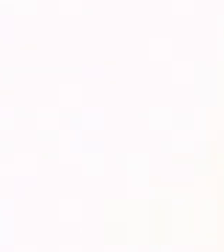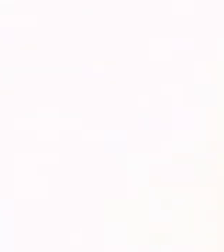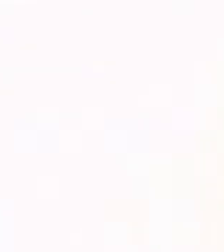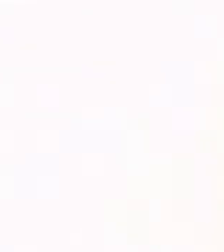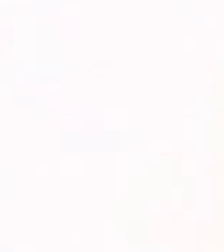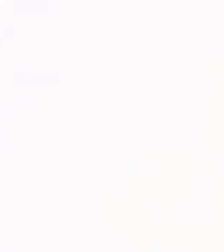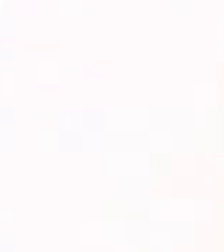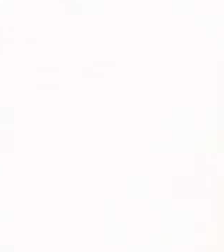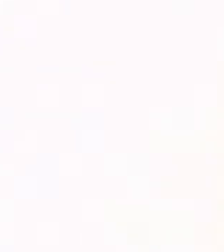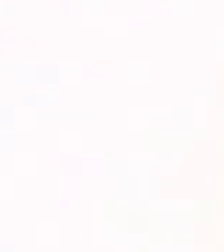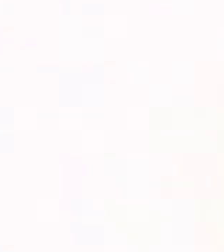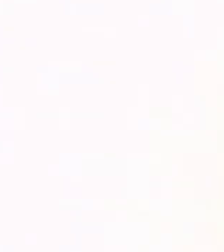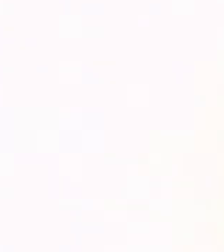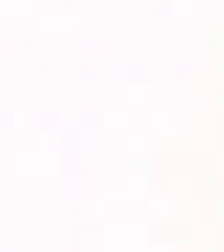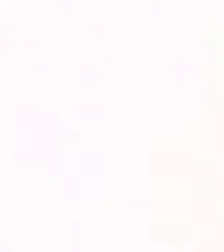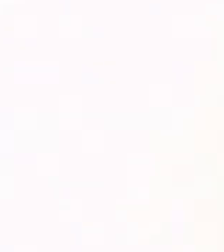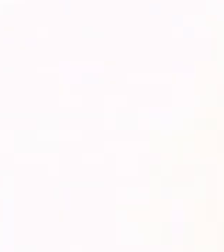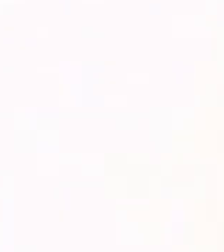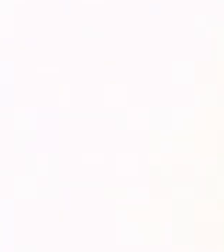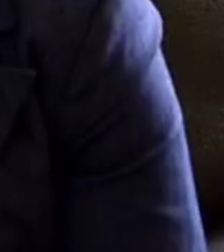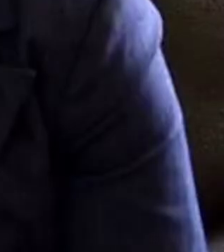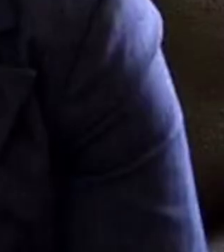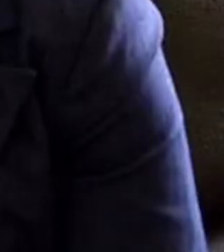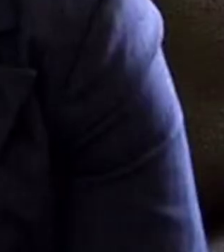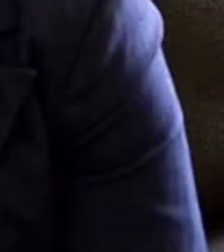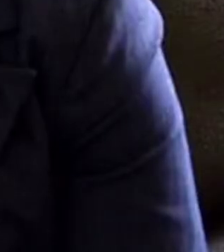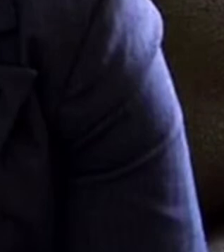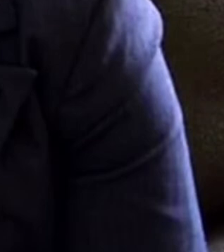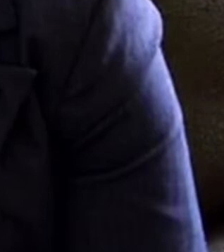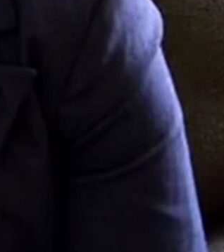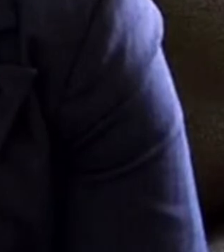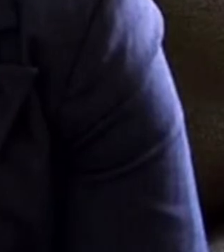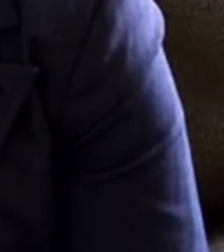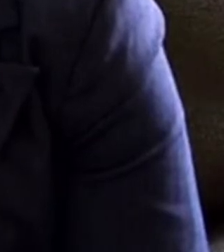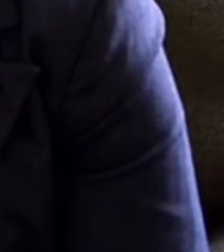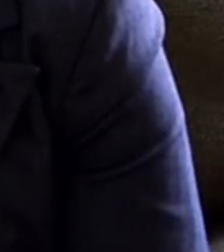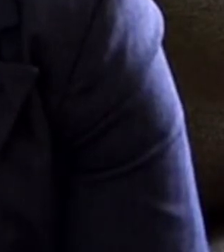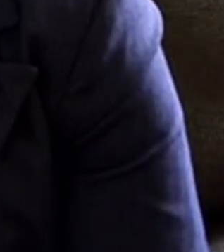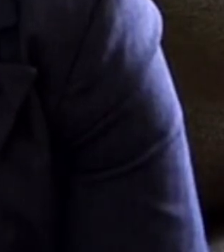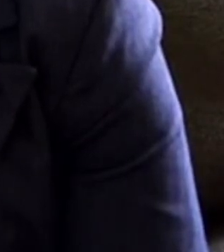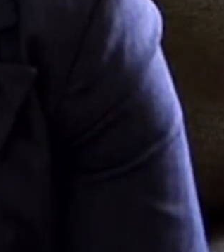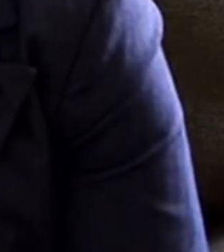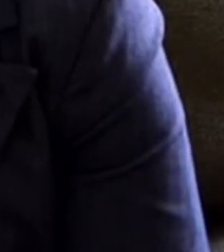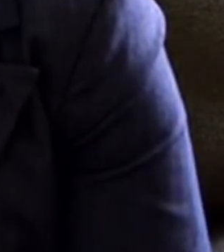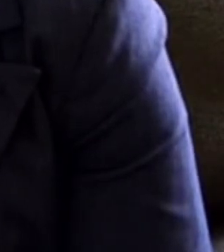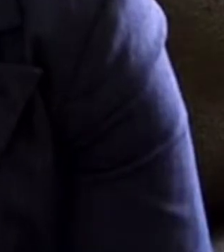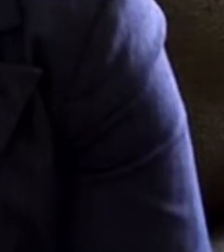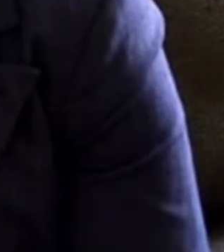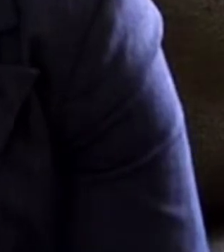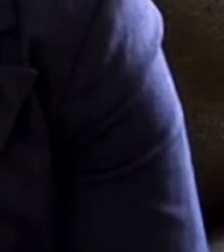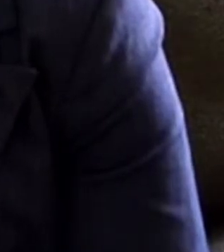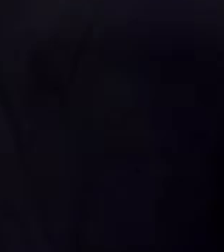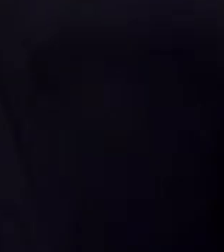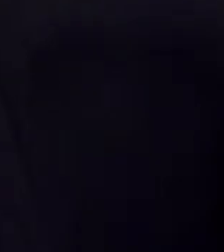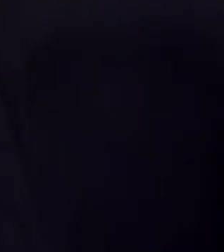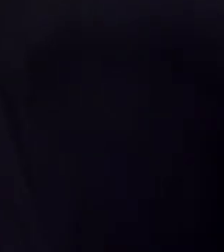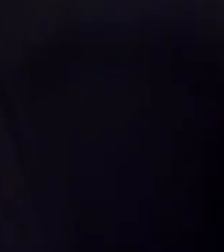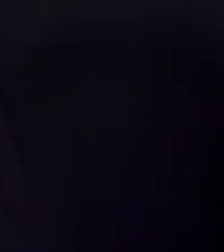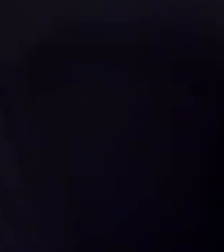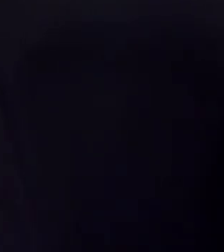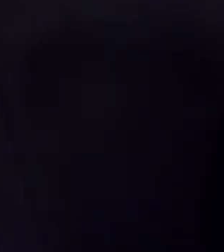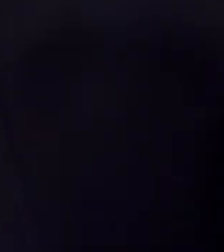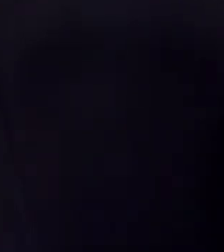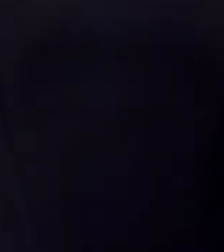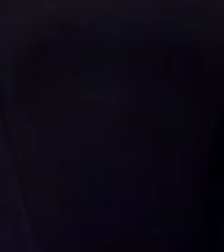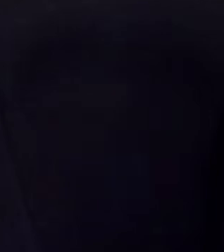cushioned on the space for the pupils. To say much more, because of